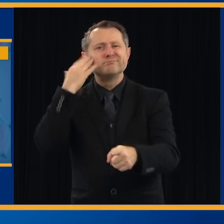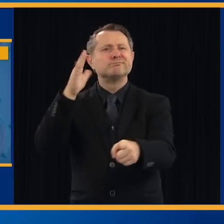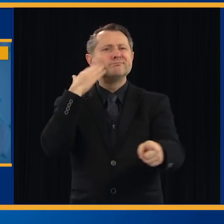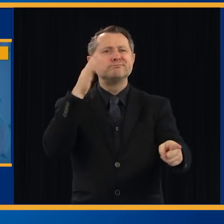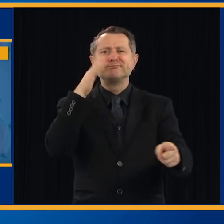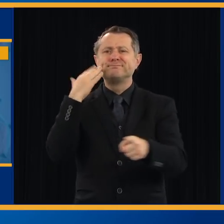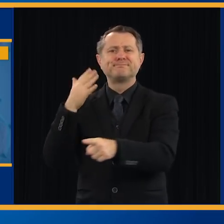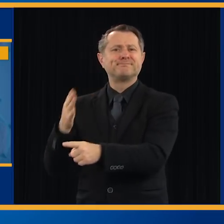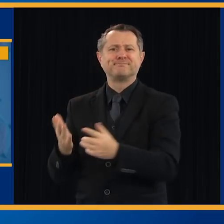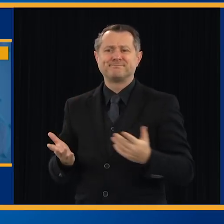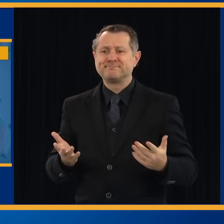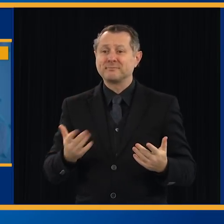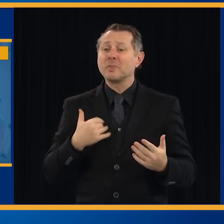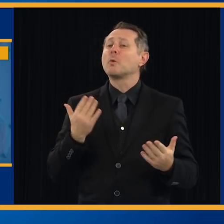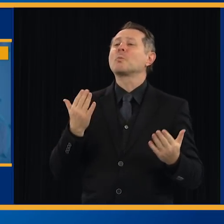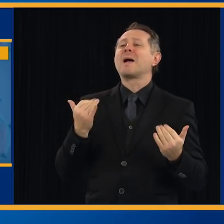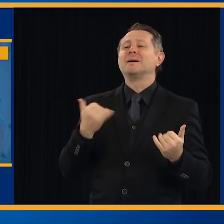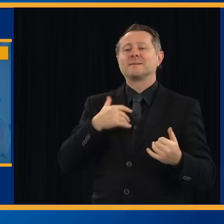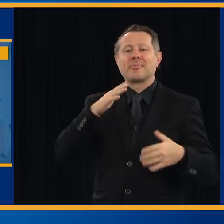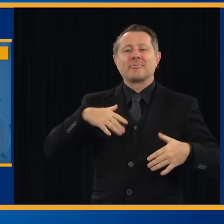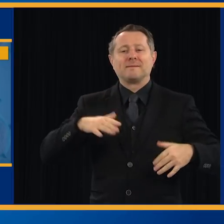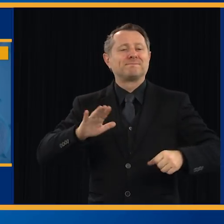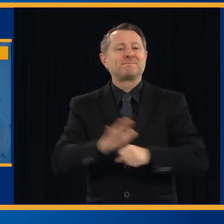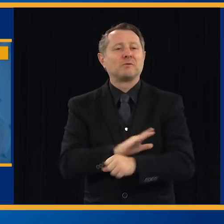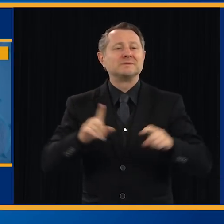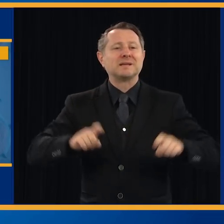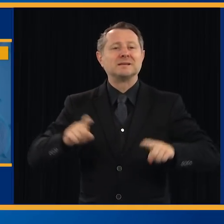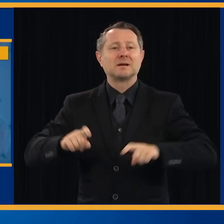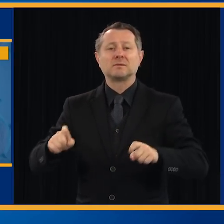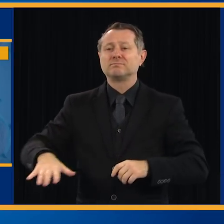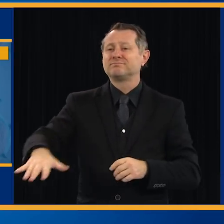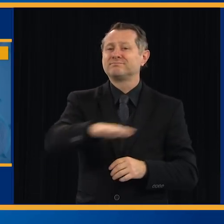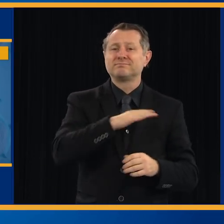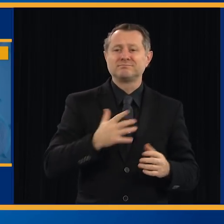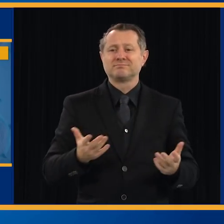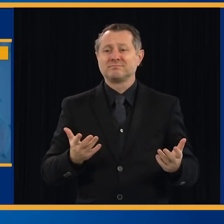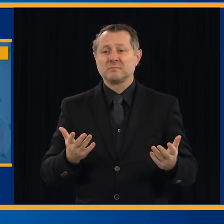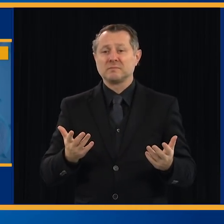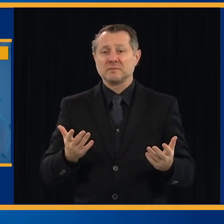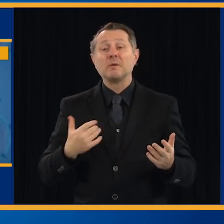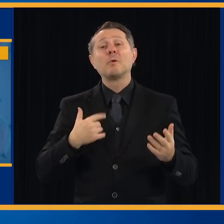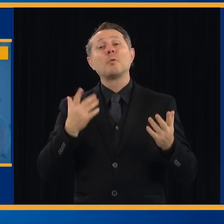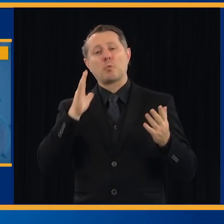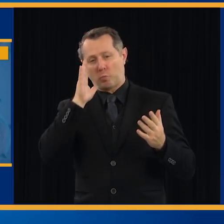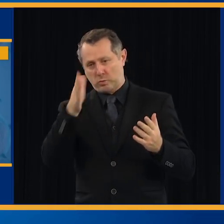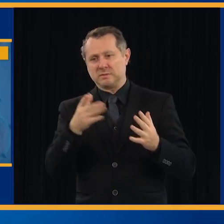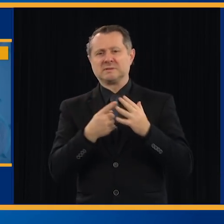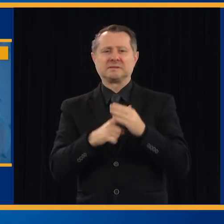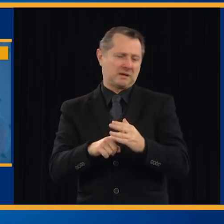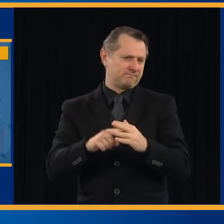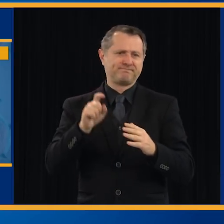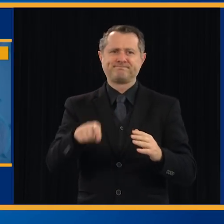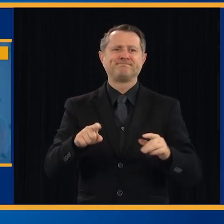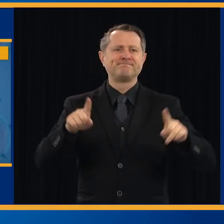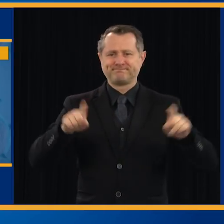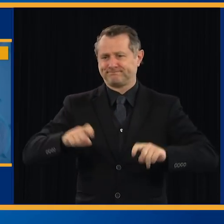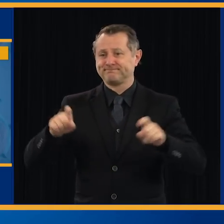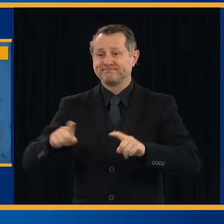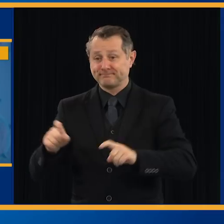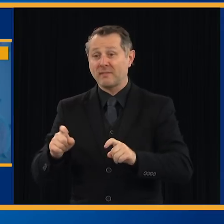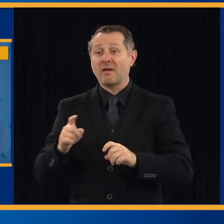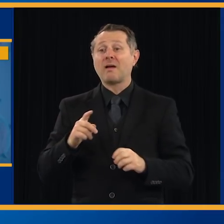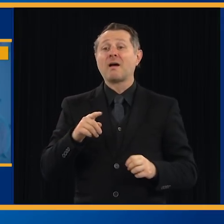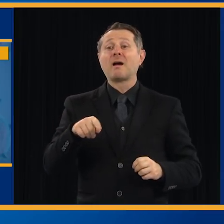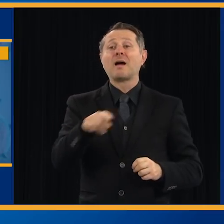do testing on that large a scale. But we're going to start here in the state of New York with antibody testing.